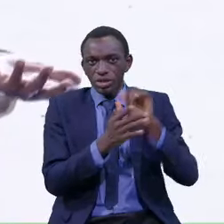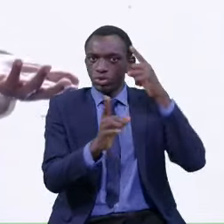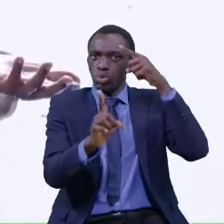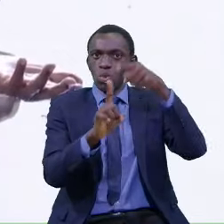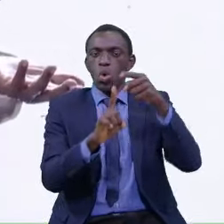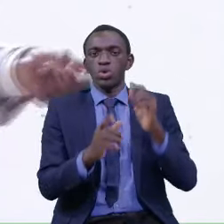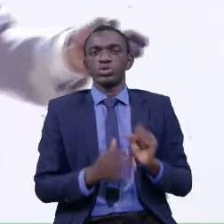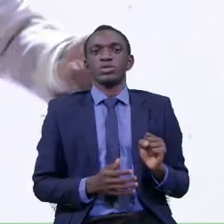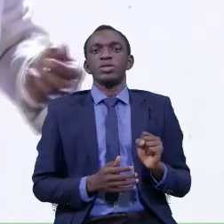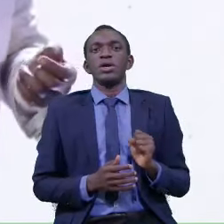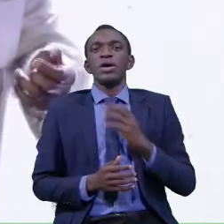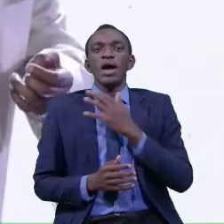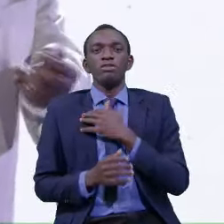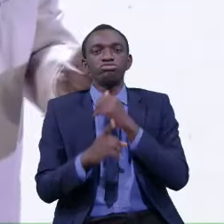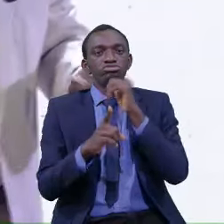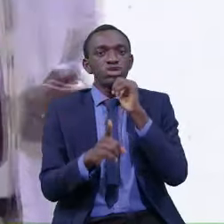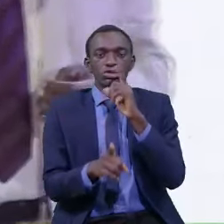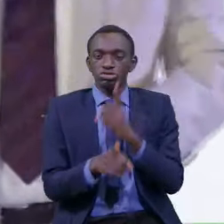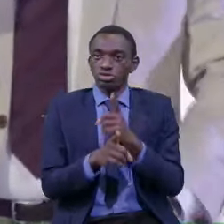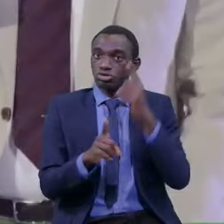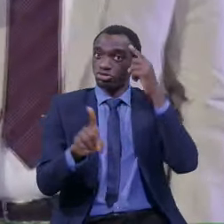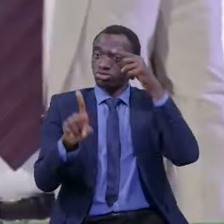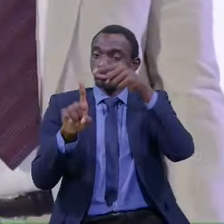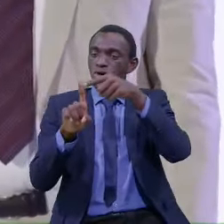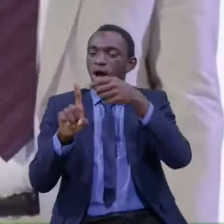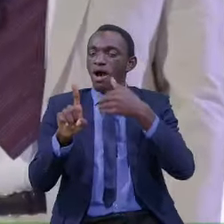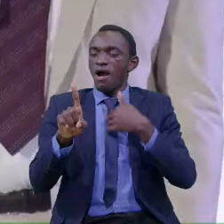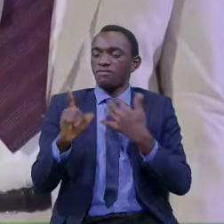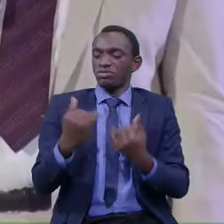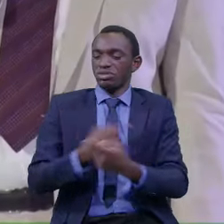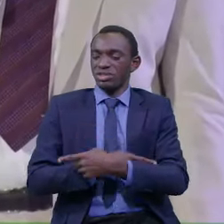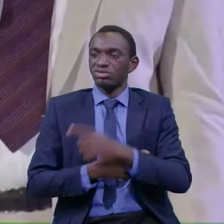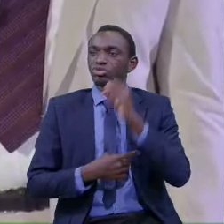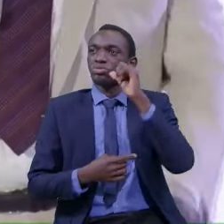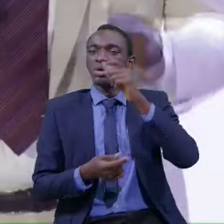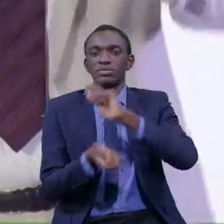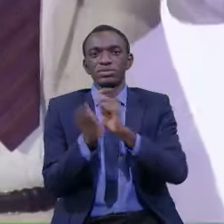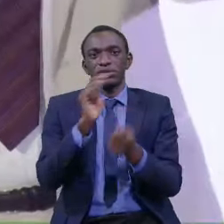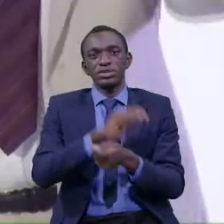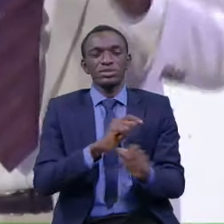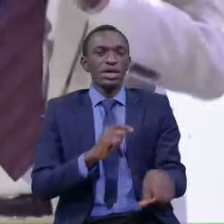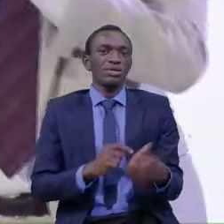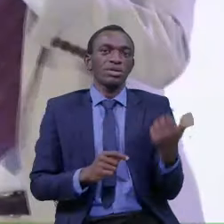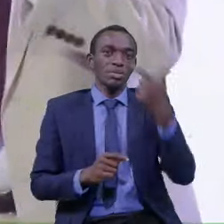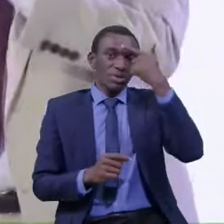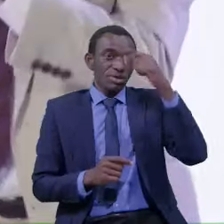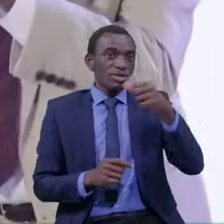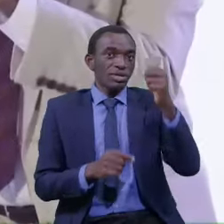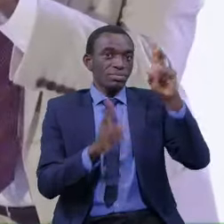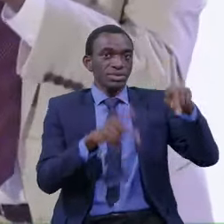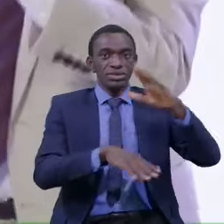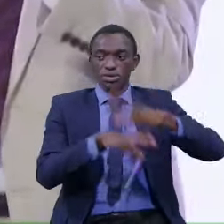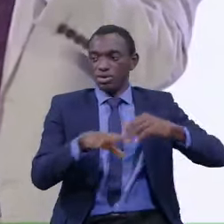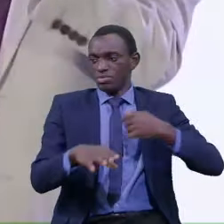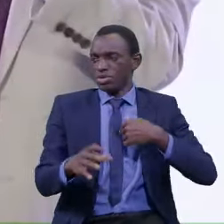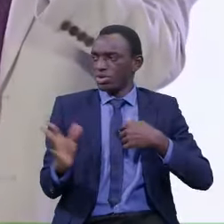not a goal that, you know, I have to do because somebody came and called me, come.